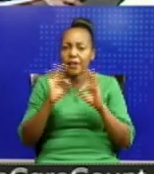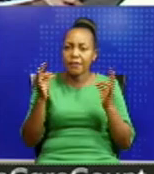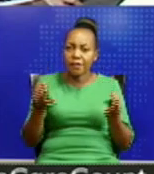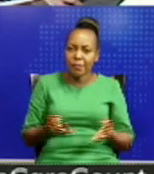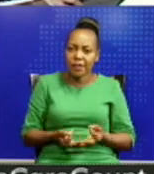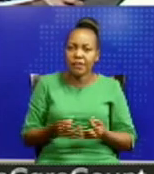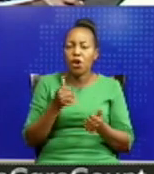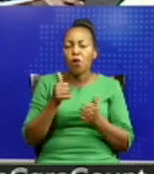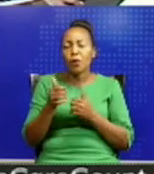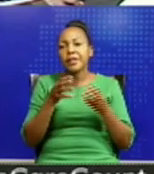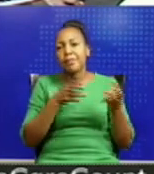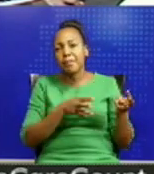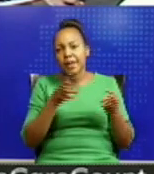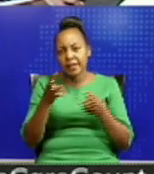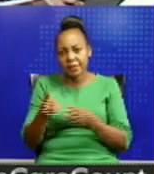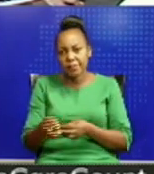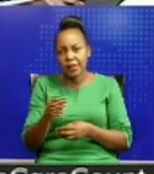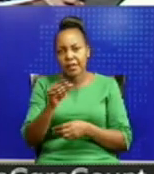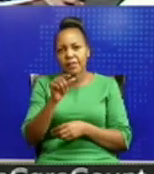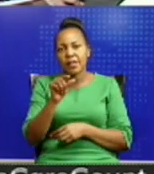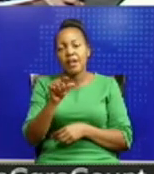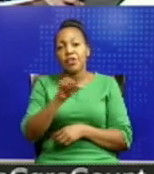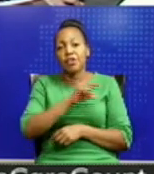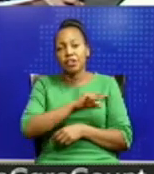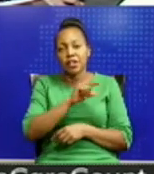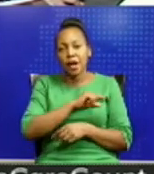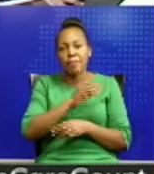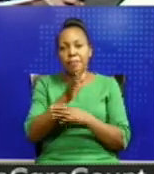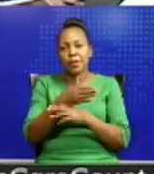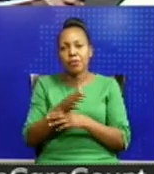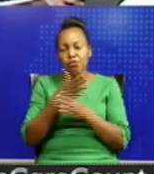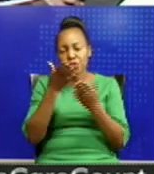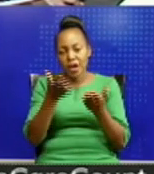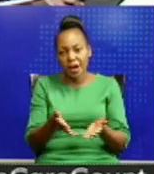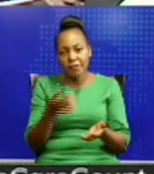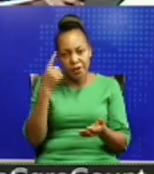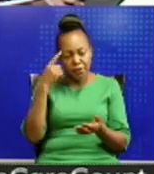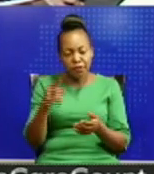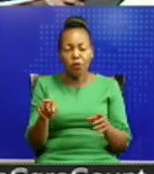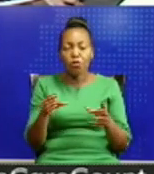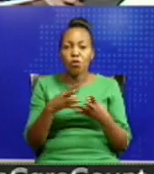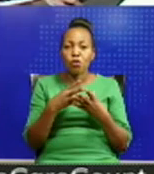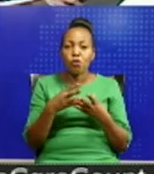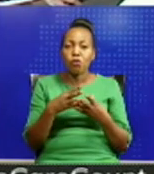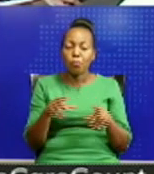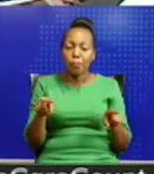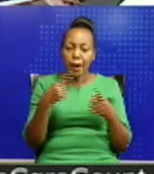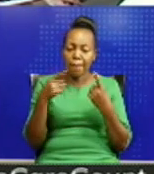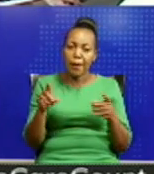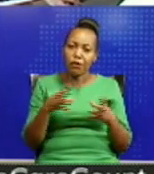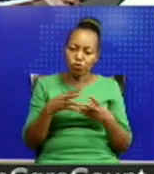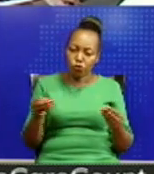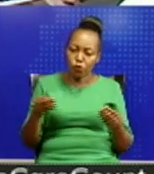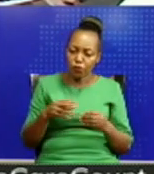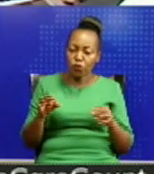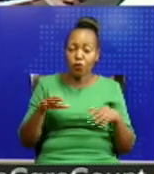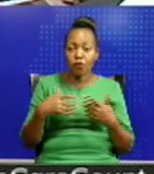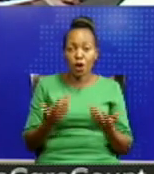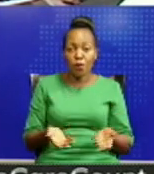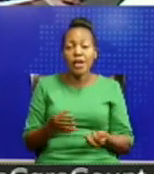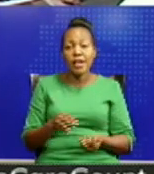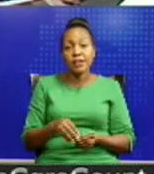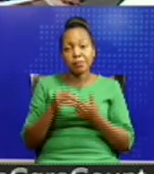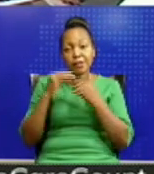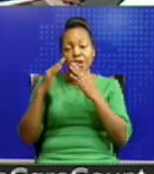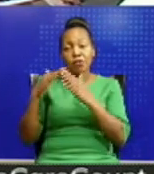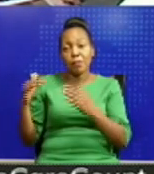what mechanism does the Gender Ministry have for dispute resolution for people in unpaid care work when